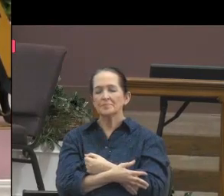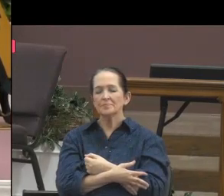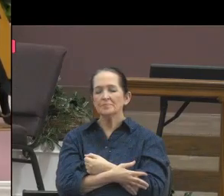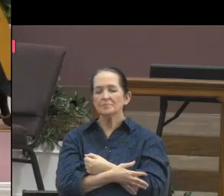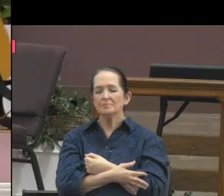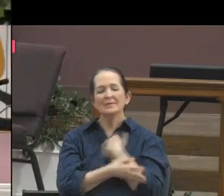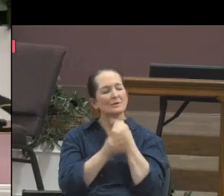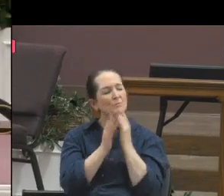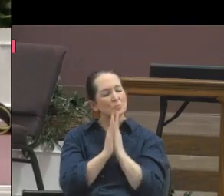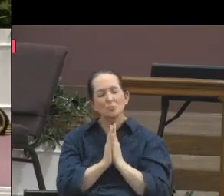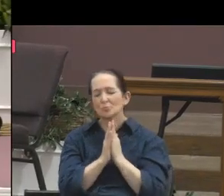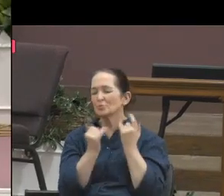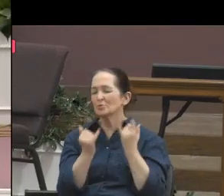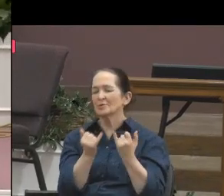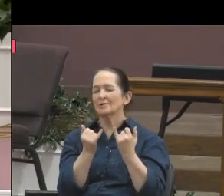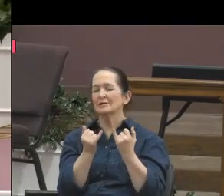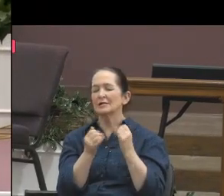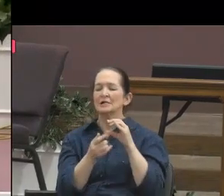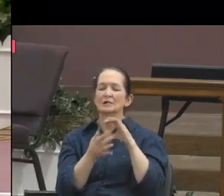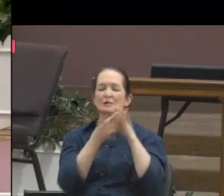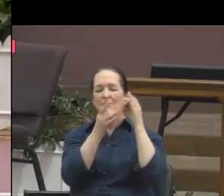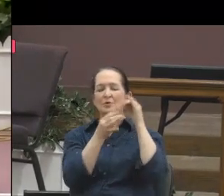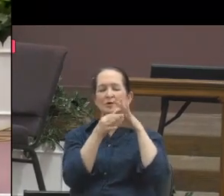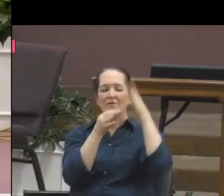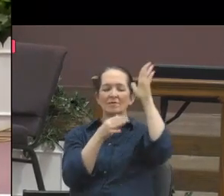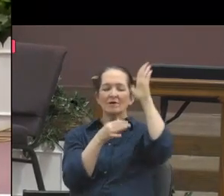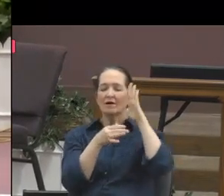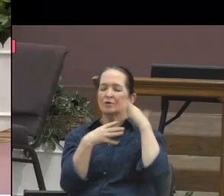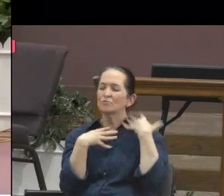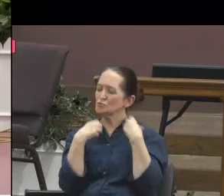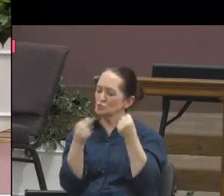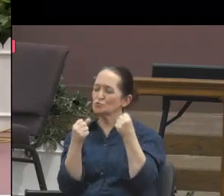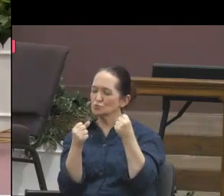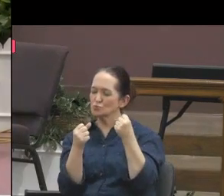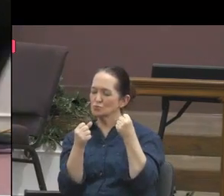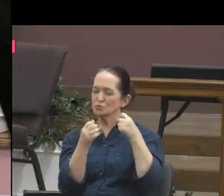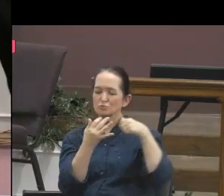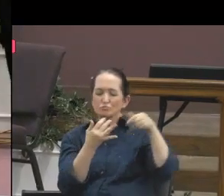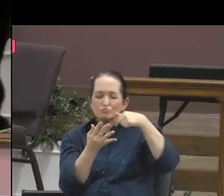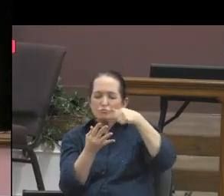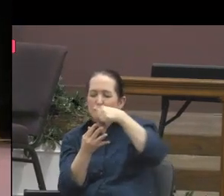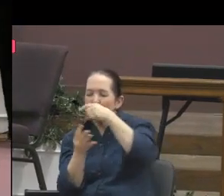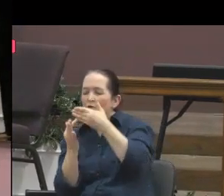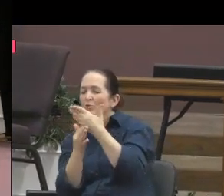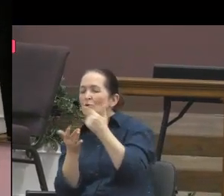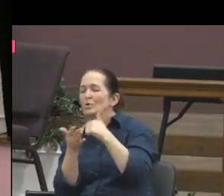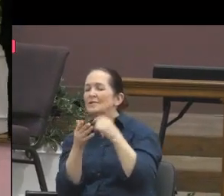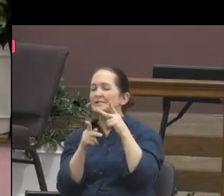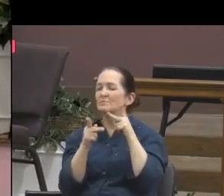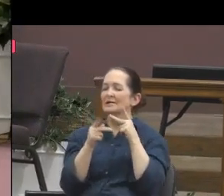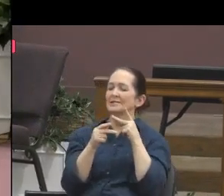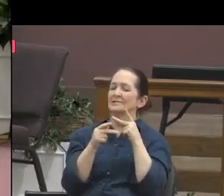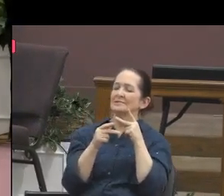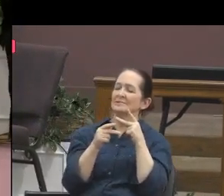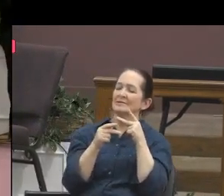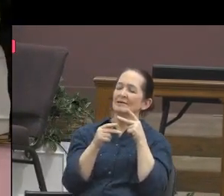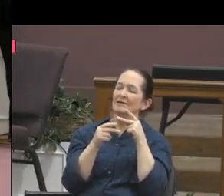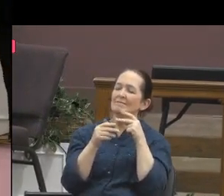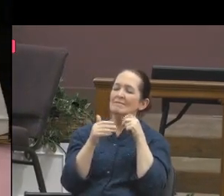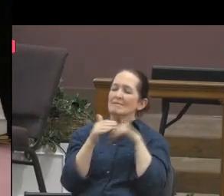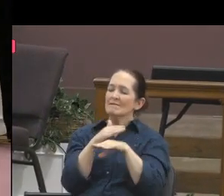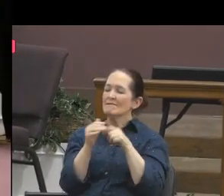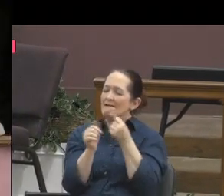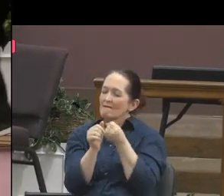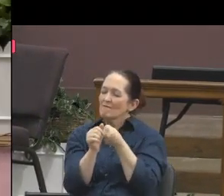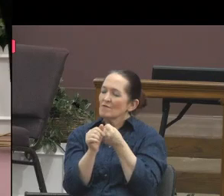And I pray right now that the Spirit of God would mightily move through this place, through each and every heart and